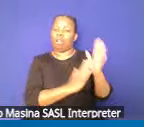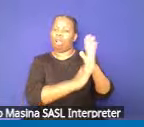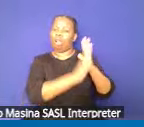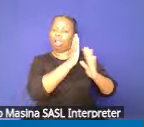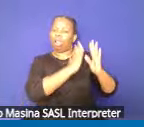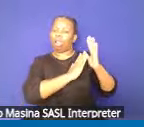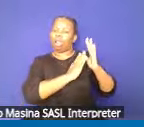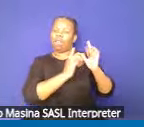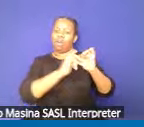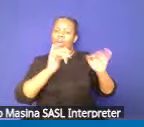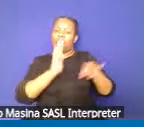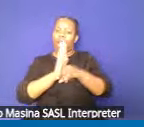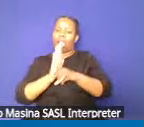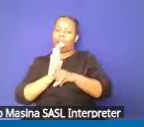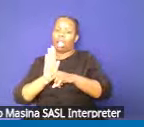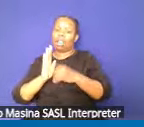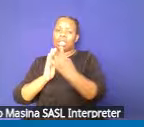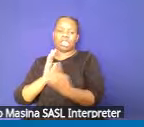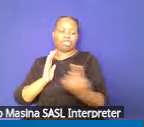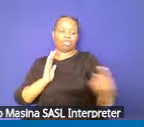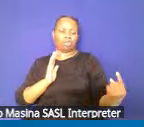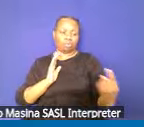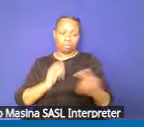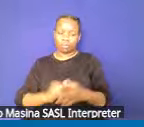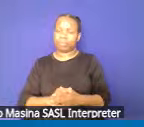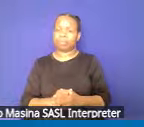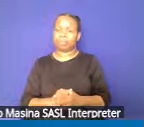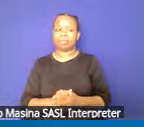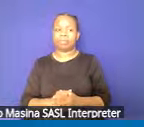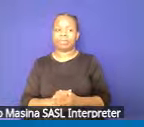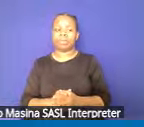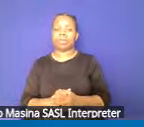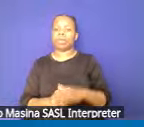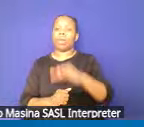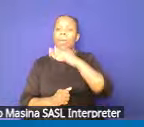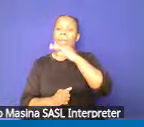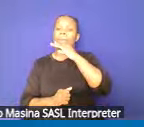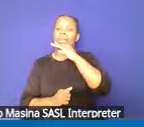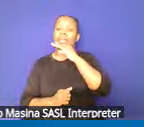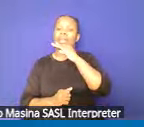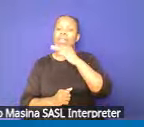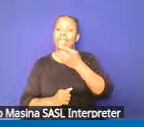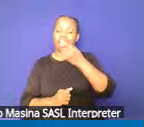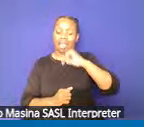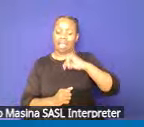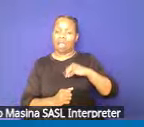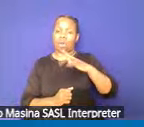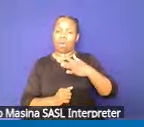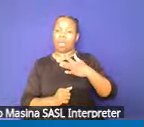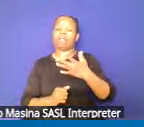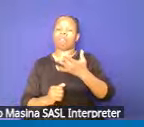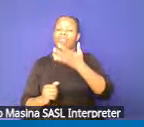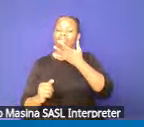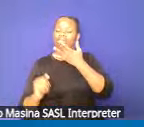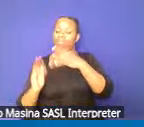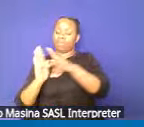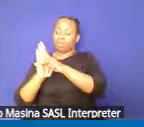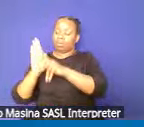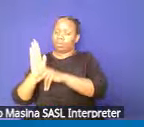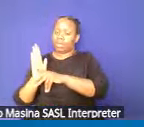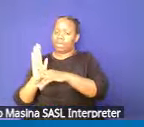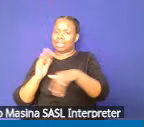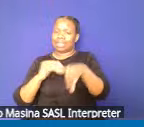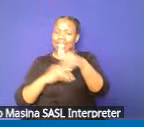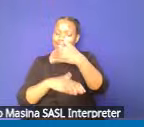disadvantaged individuals. So our preferential procurement policy is an external